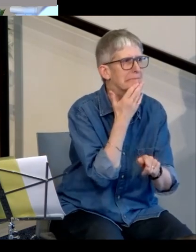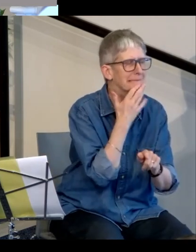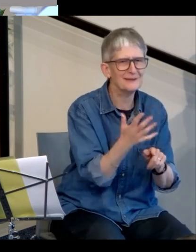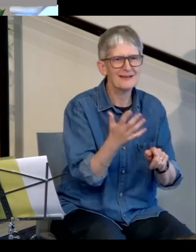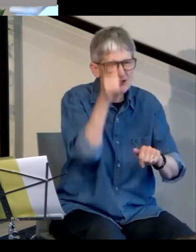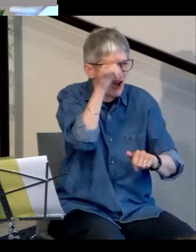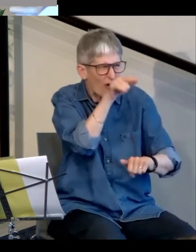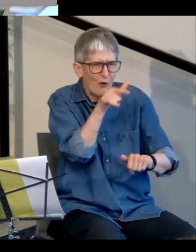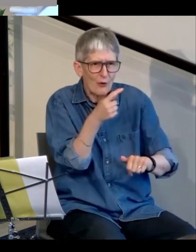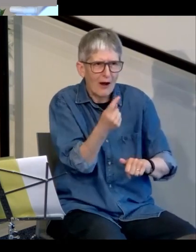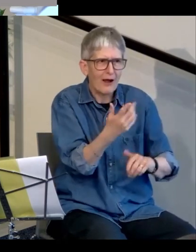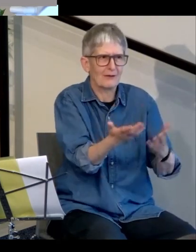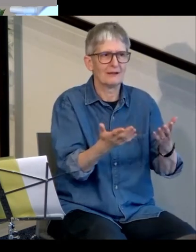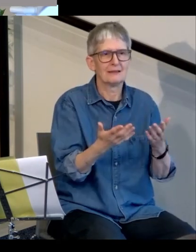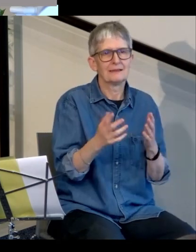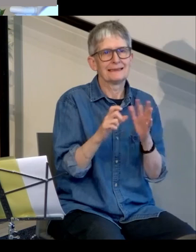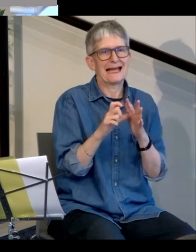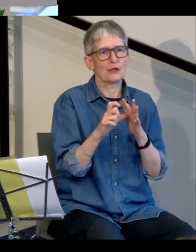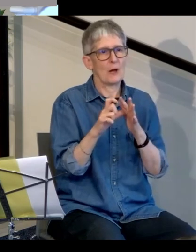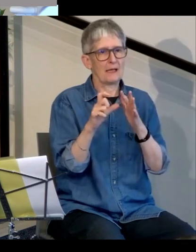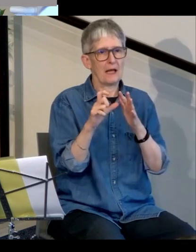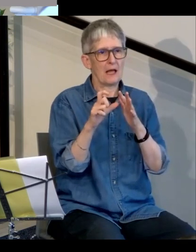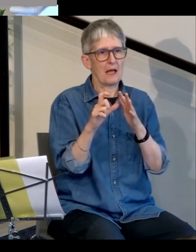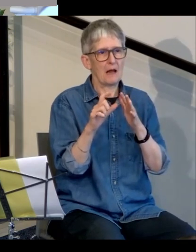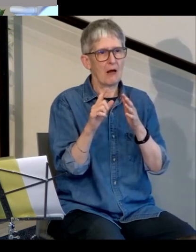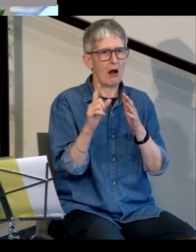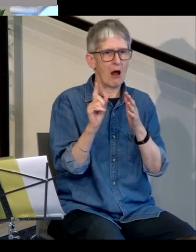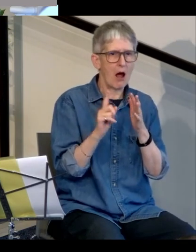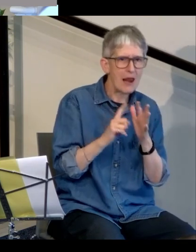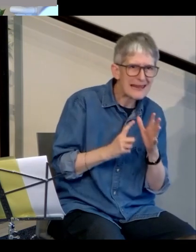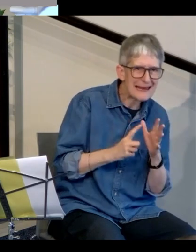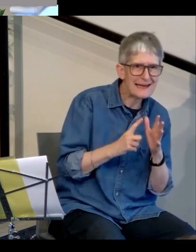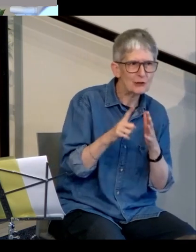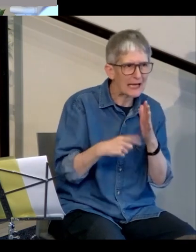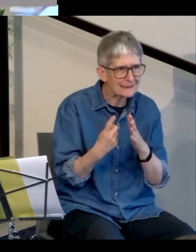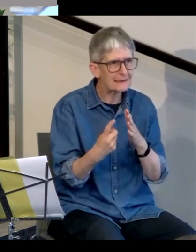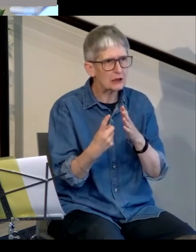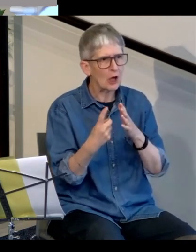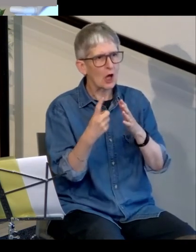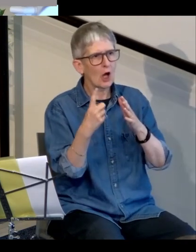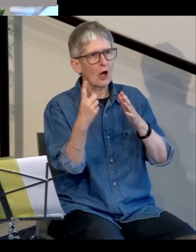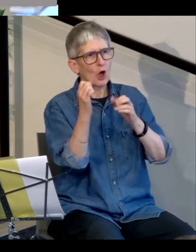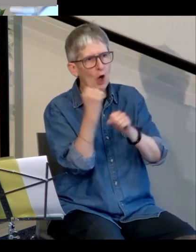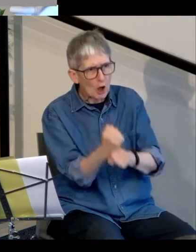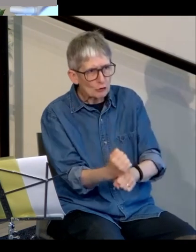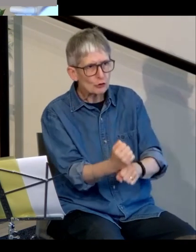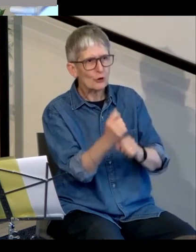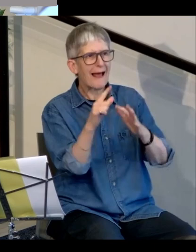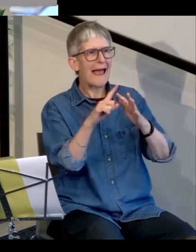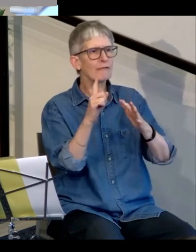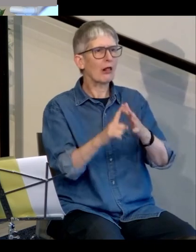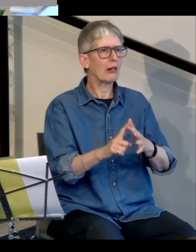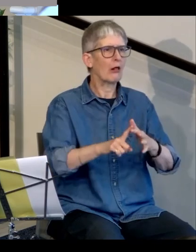who you are. So if Damilona or Arlene or Jason or Gertrude or Errol or